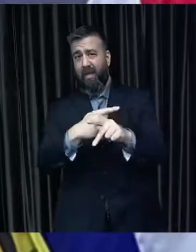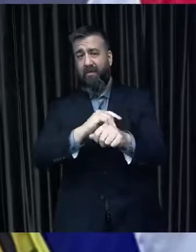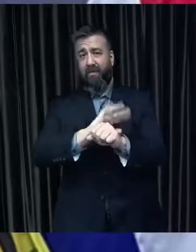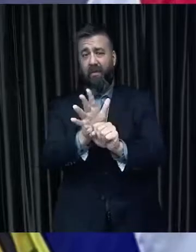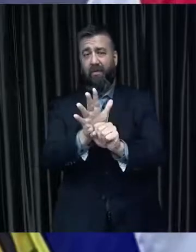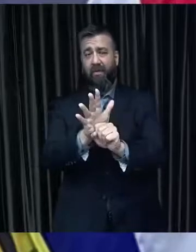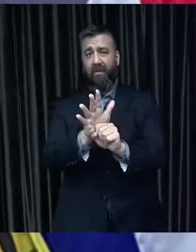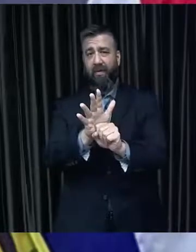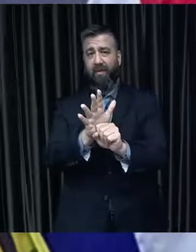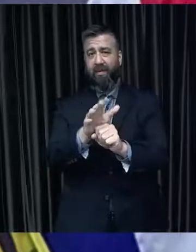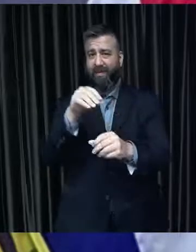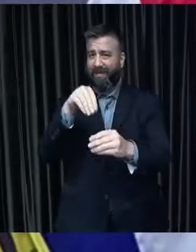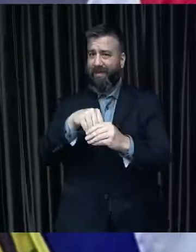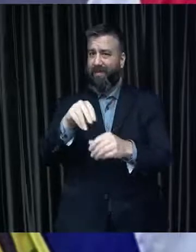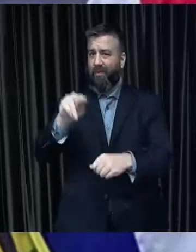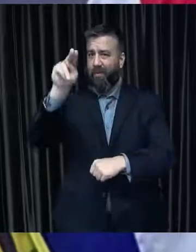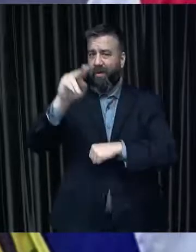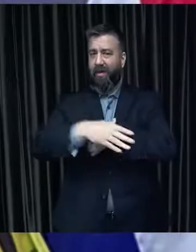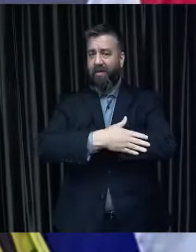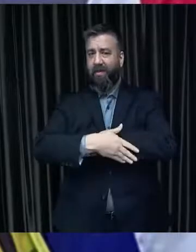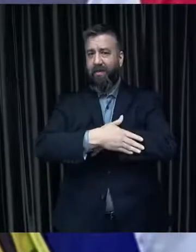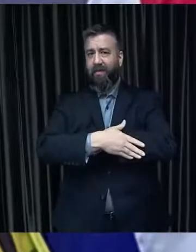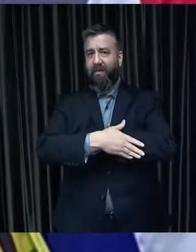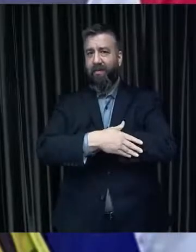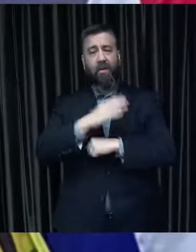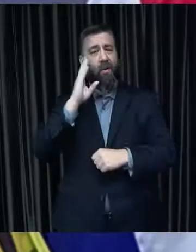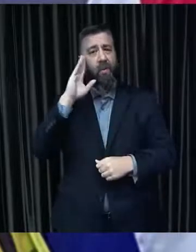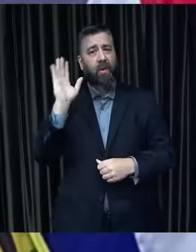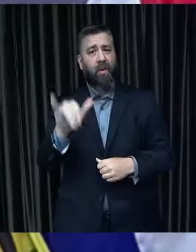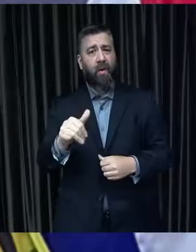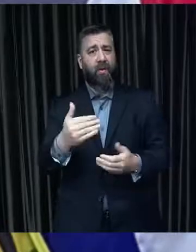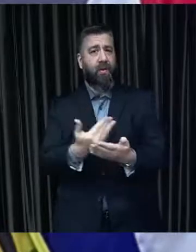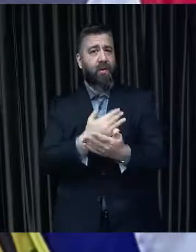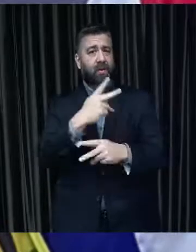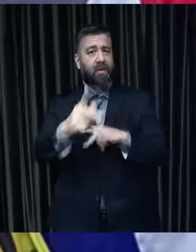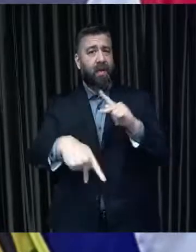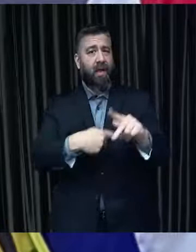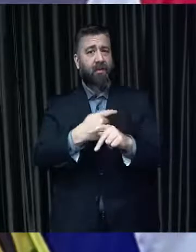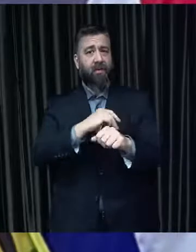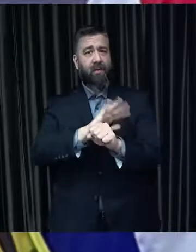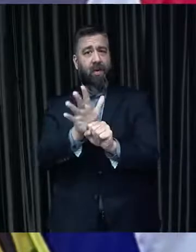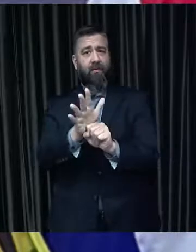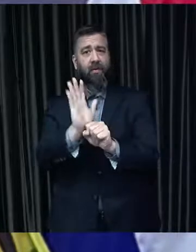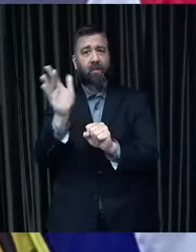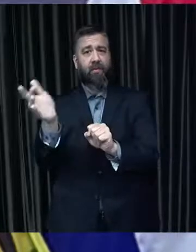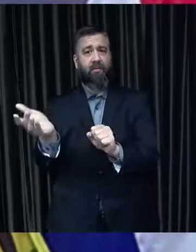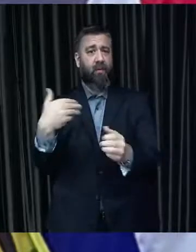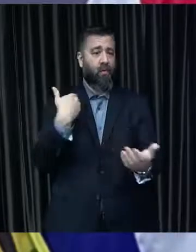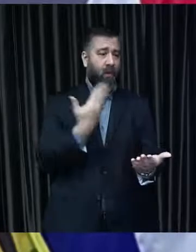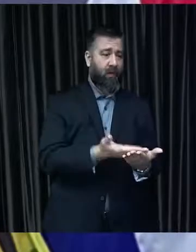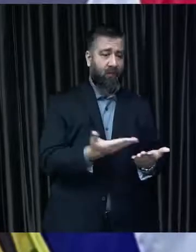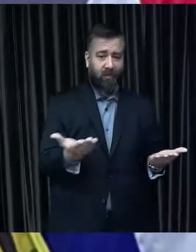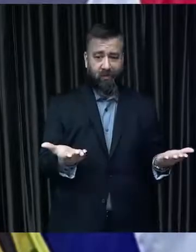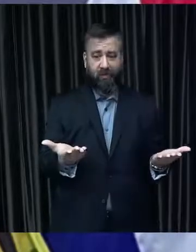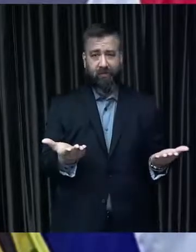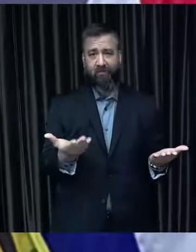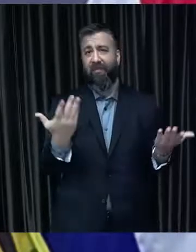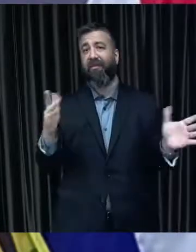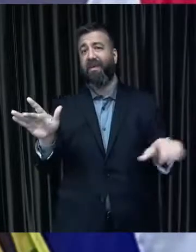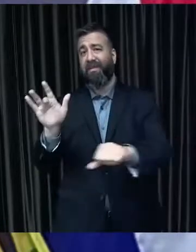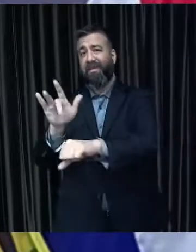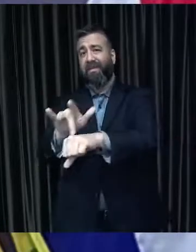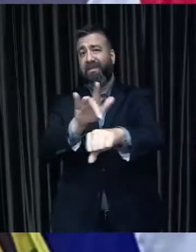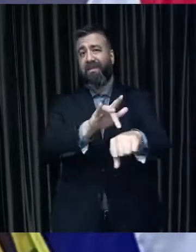primarily North County. We knew that these new variants of COVID would reach our community. They've certainly been in other parts of the